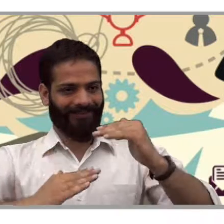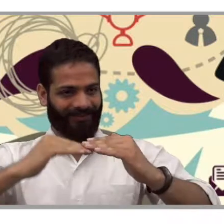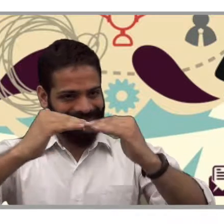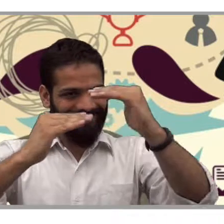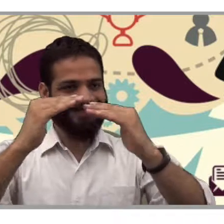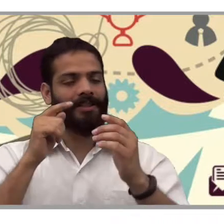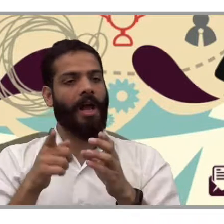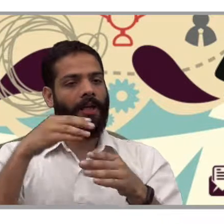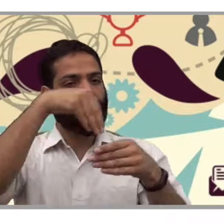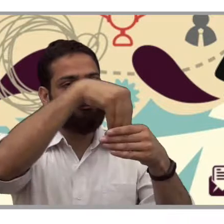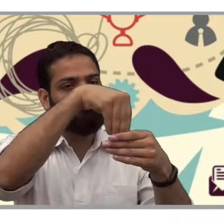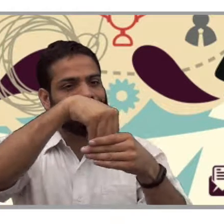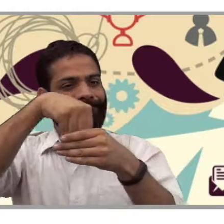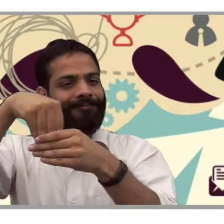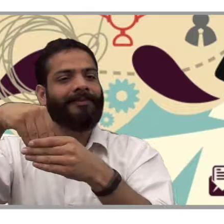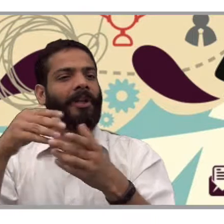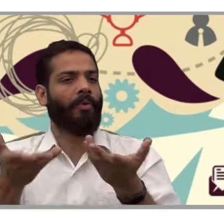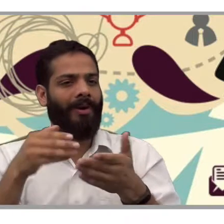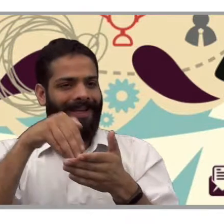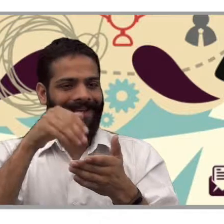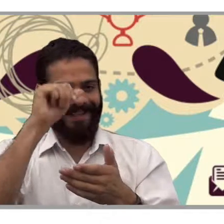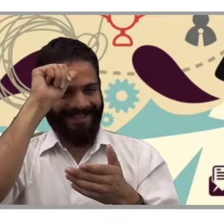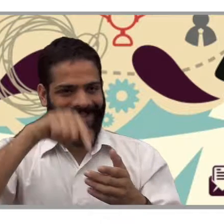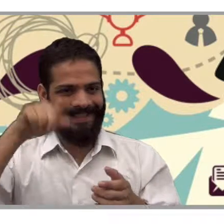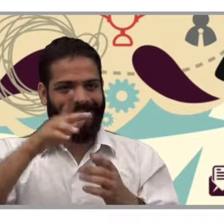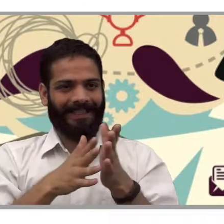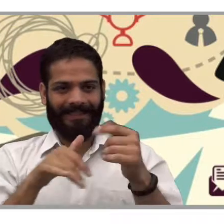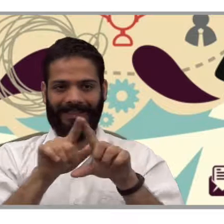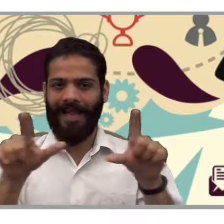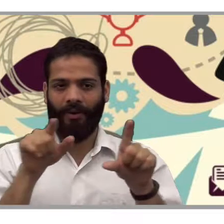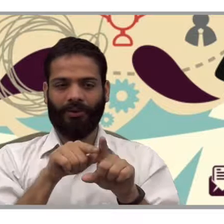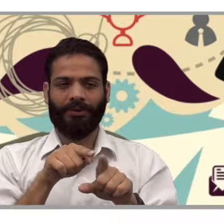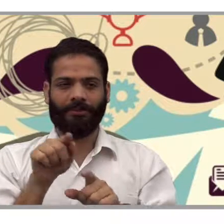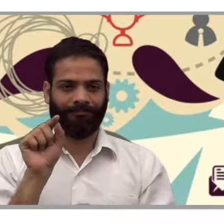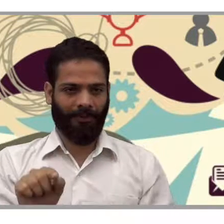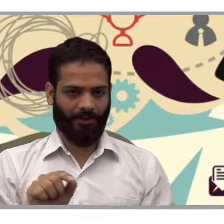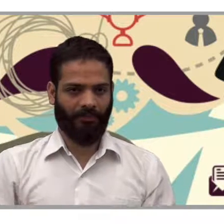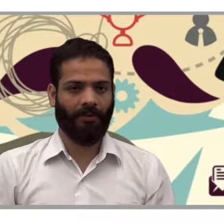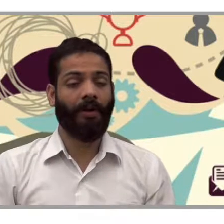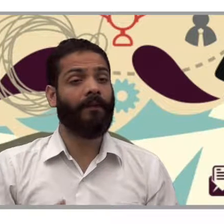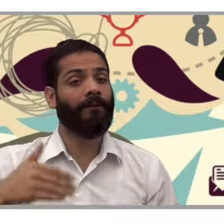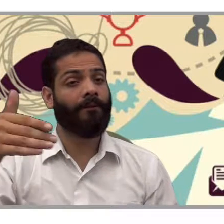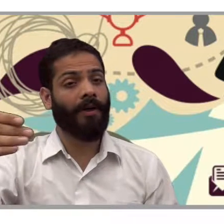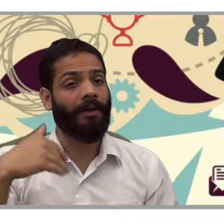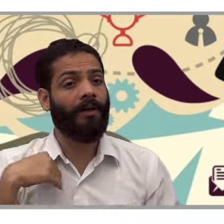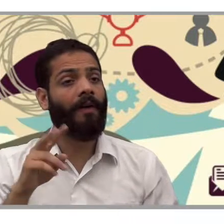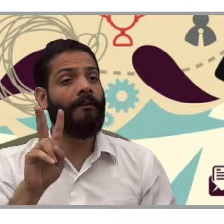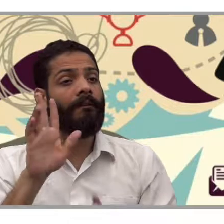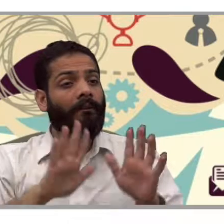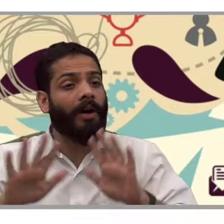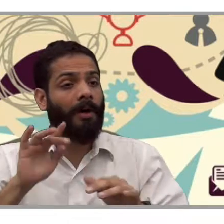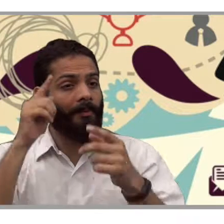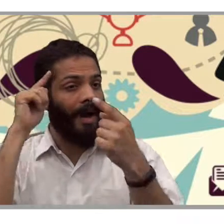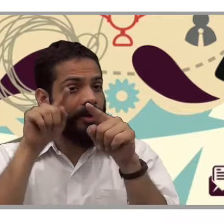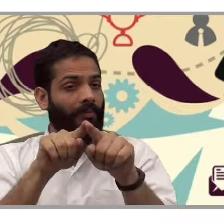Sign Language in particular. Further, verb agreement, classifier incorporation, and word order in Indian